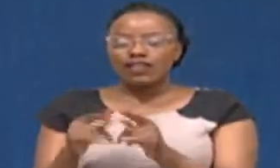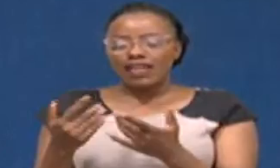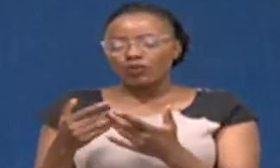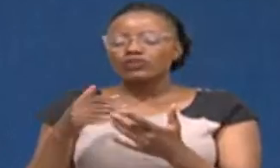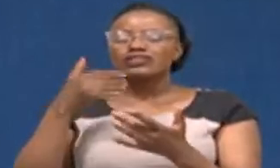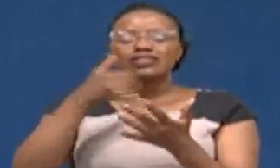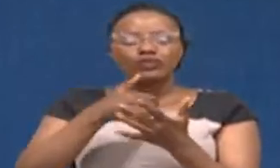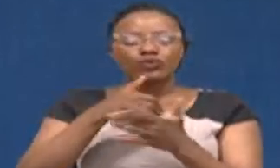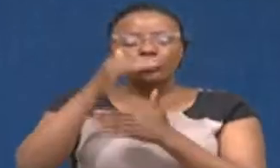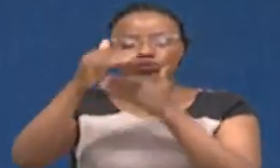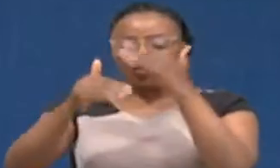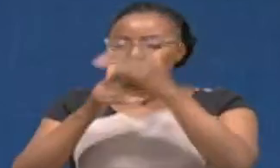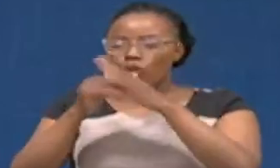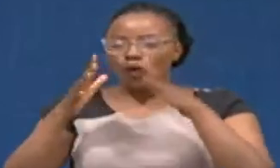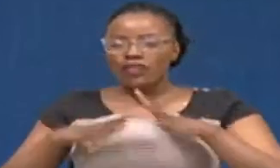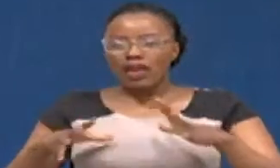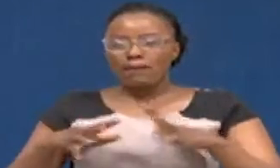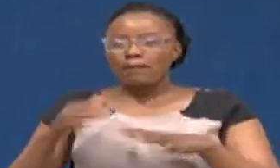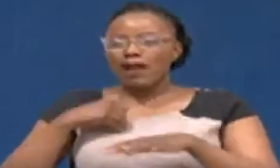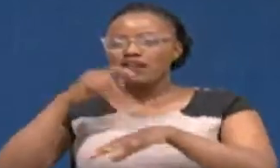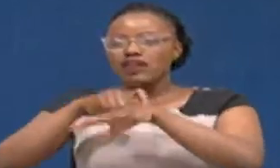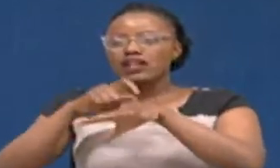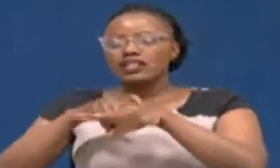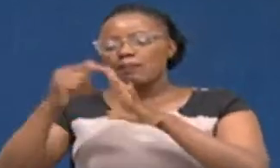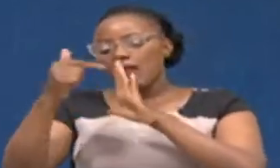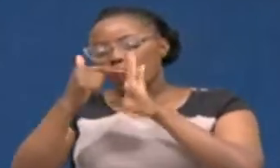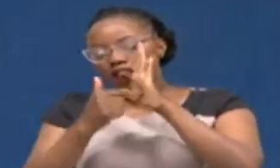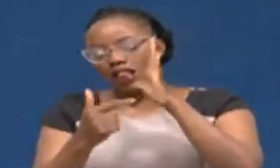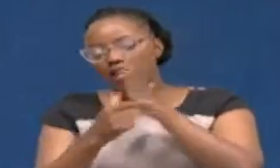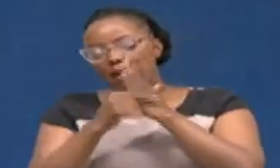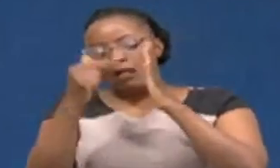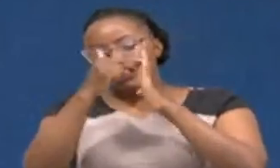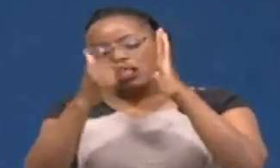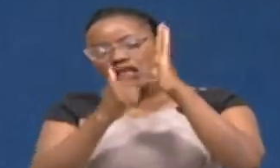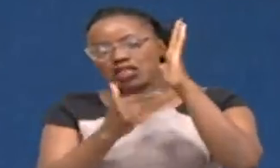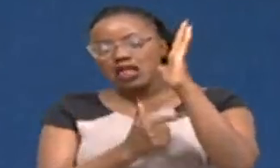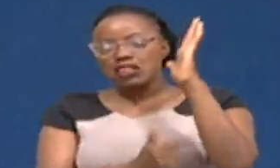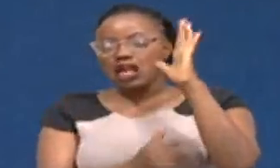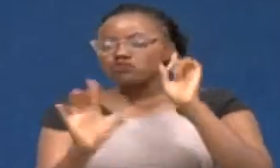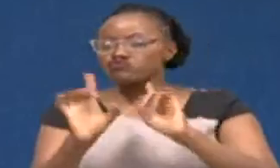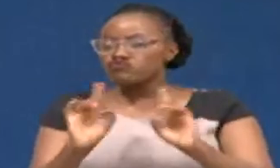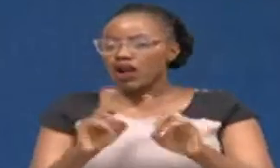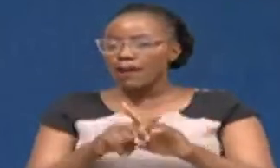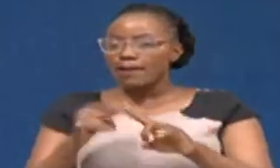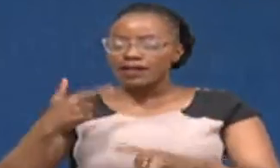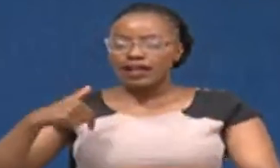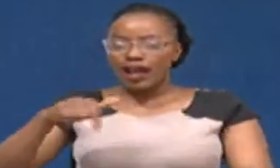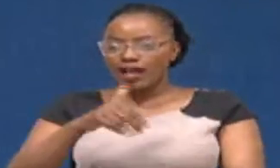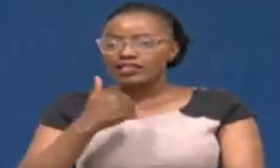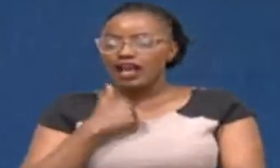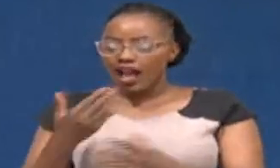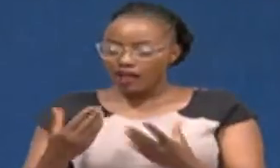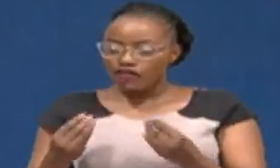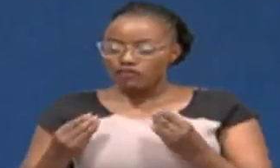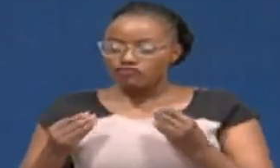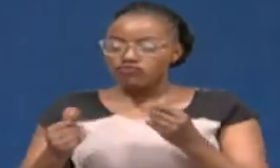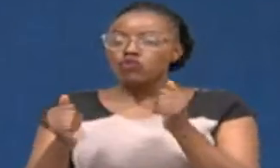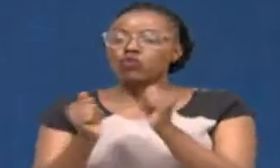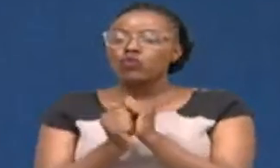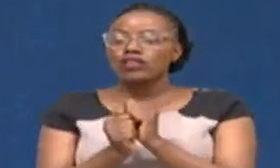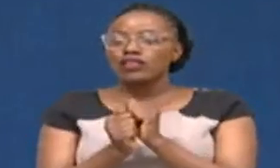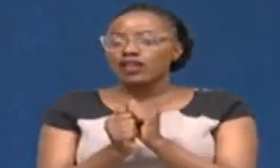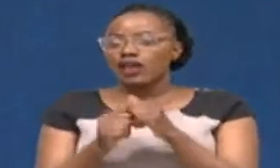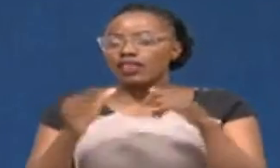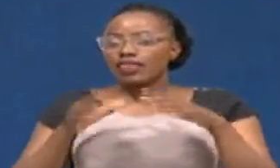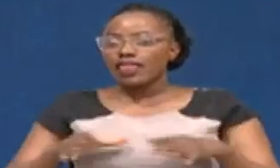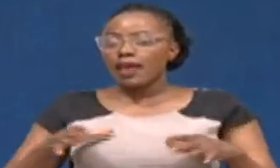across. And I don't have time to go through name by name, but we have actually dealt with